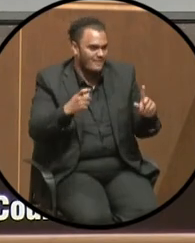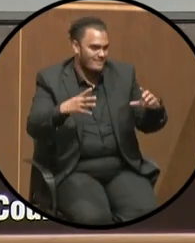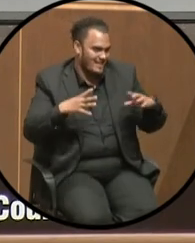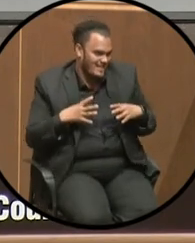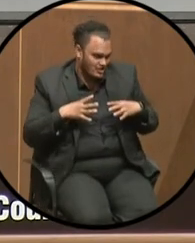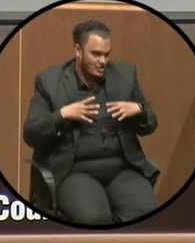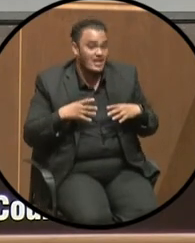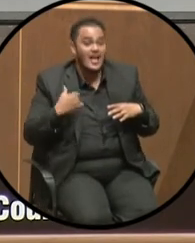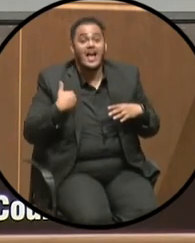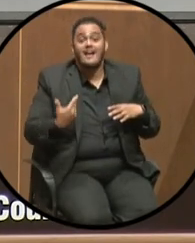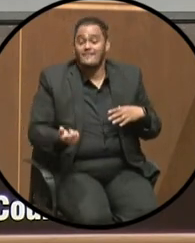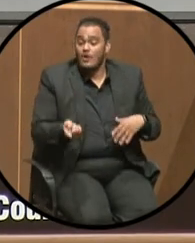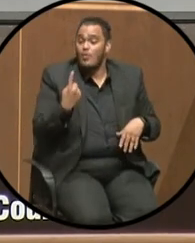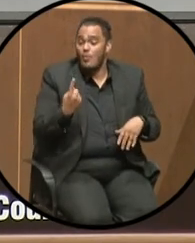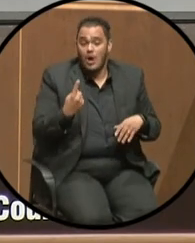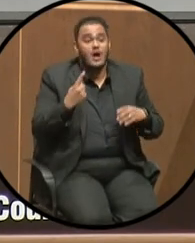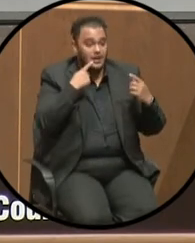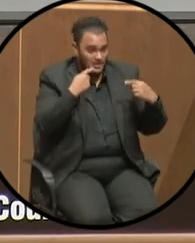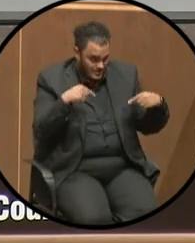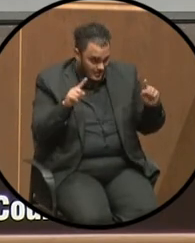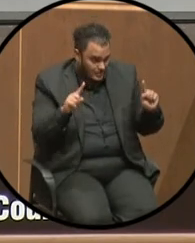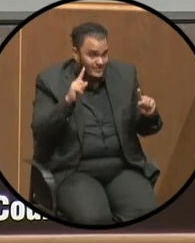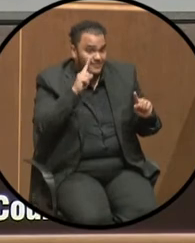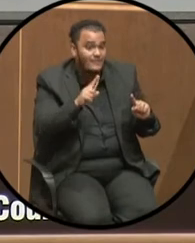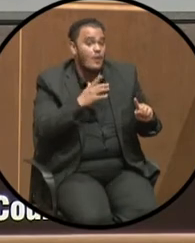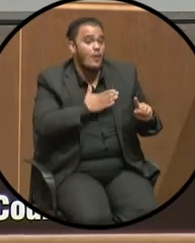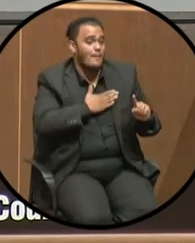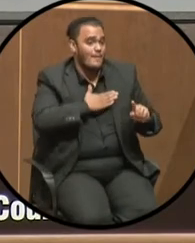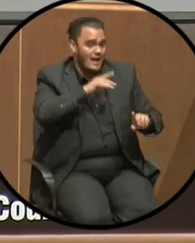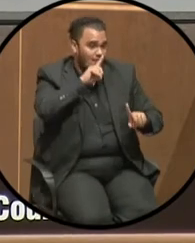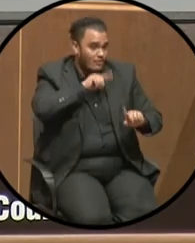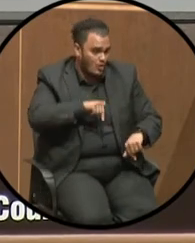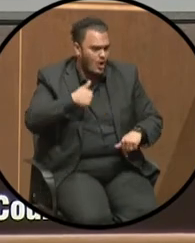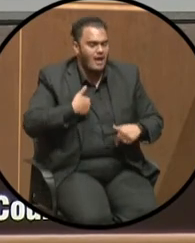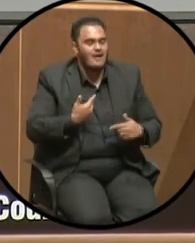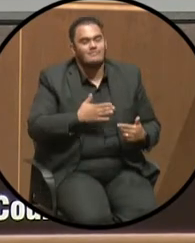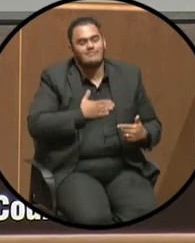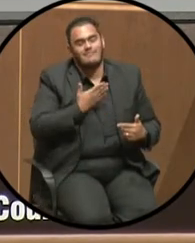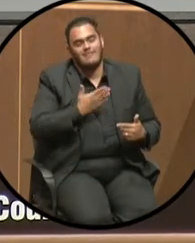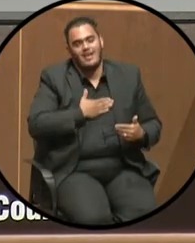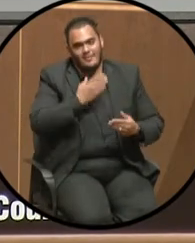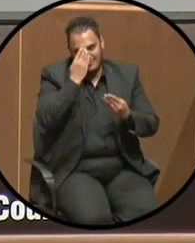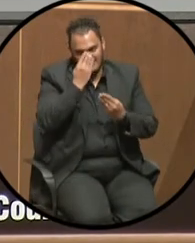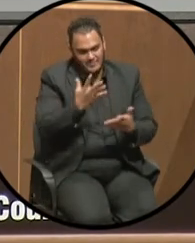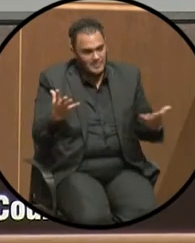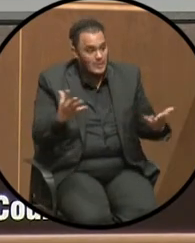have one announcement for my report because I'm very pleased to share it. We are going to